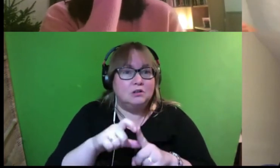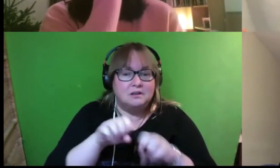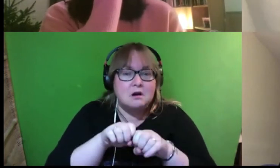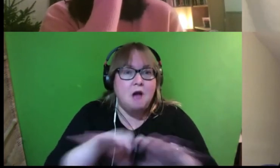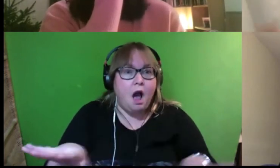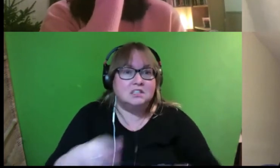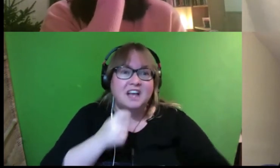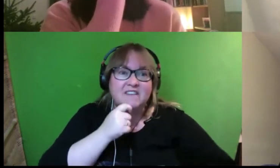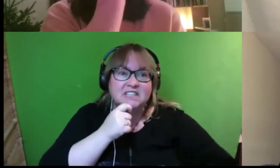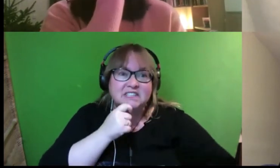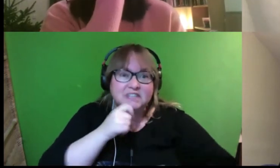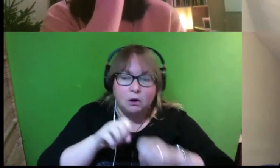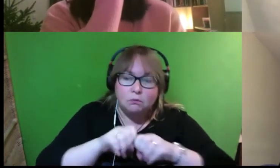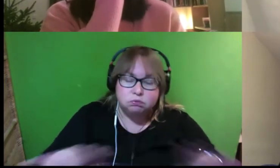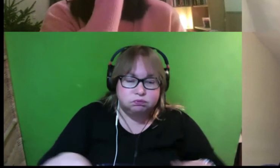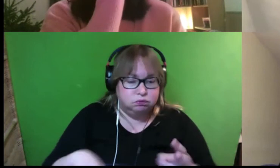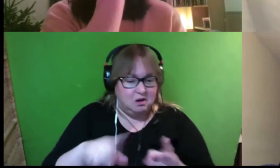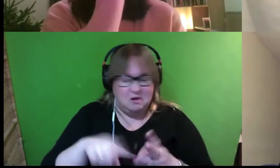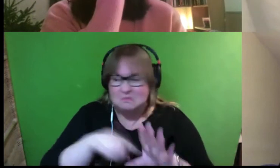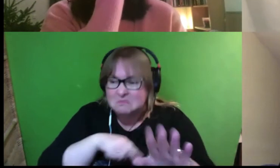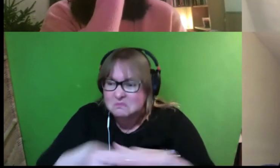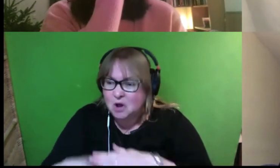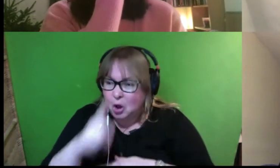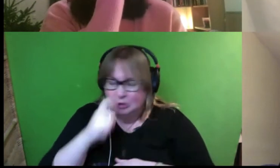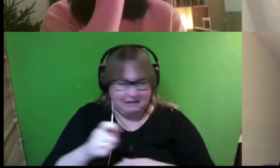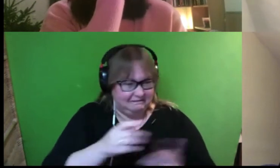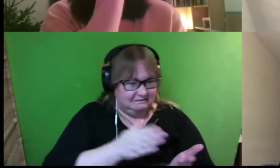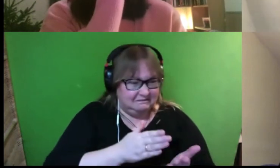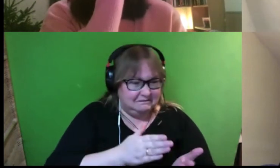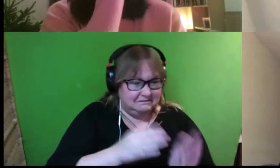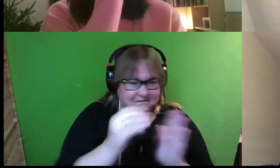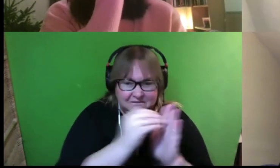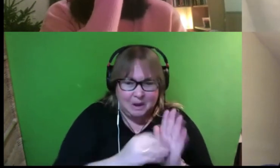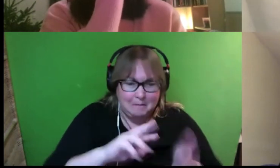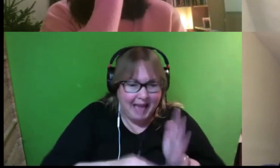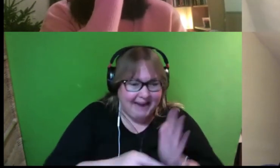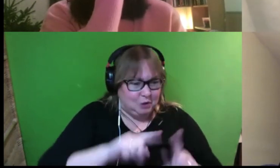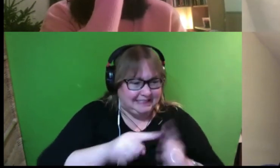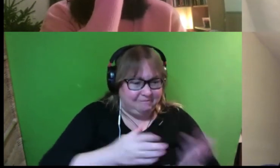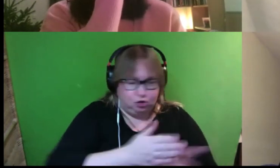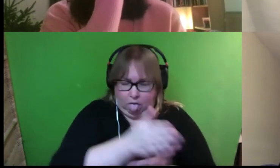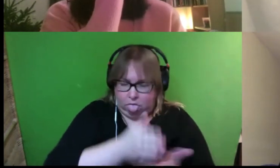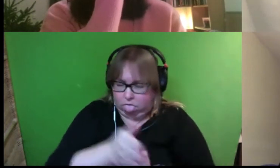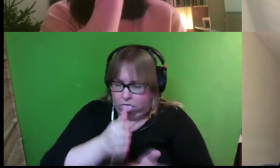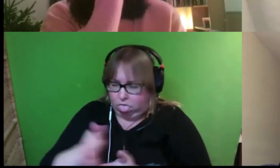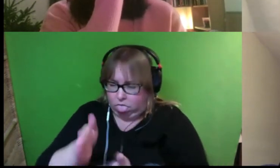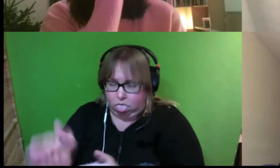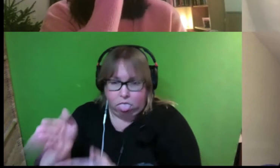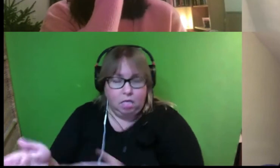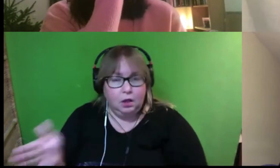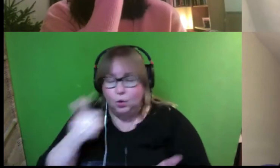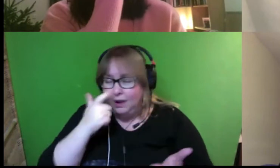had gone through. Like, there's so many different possible avenues that these things can manifest in.